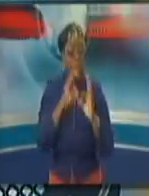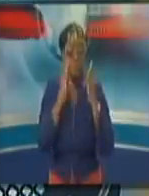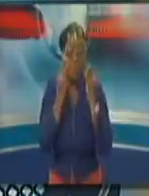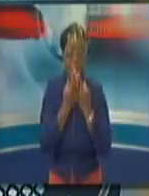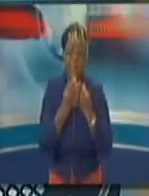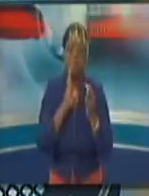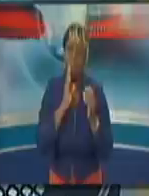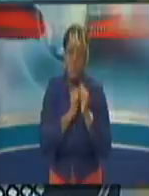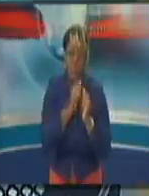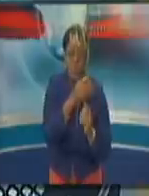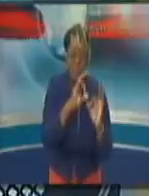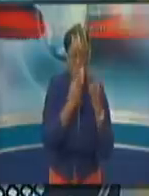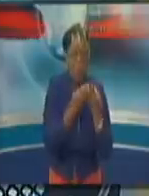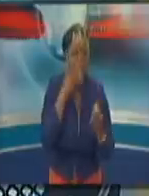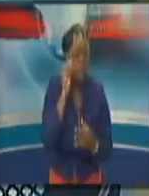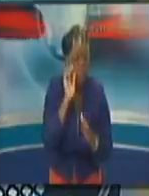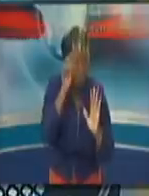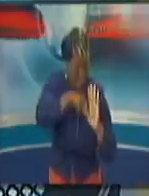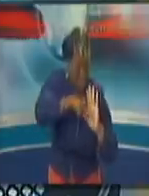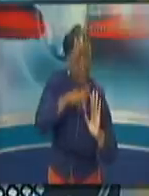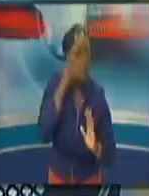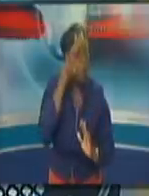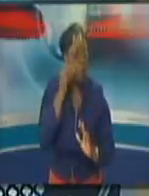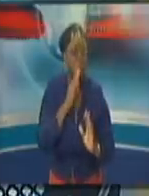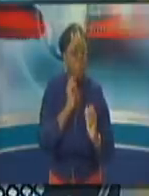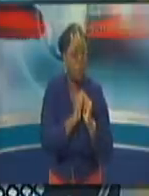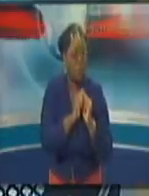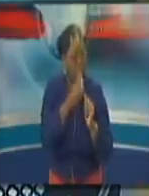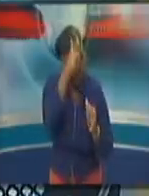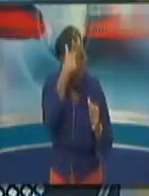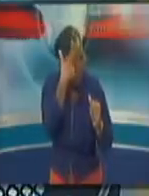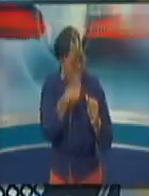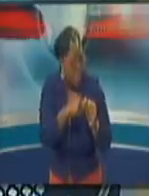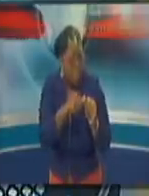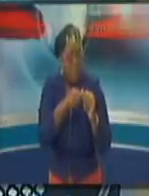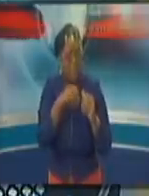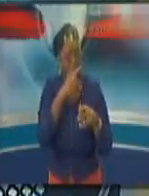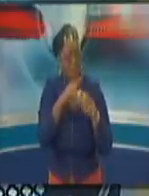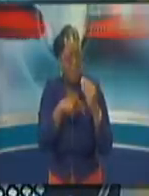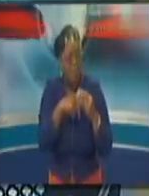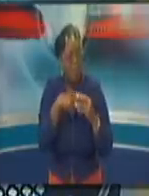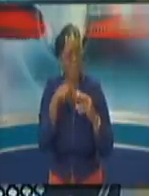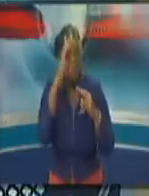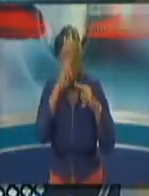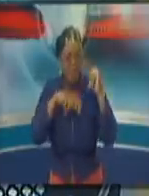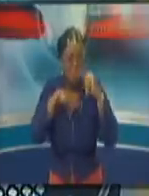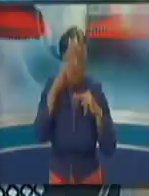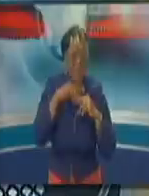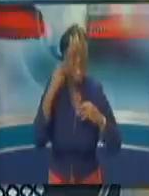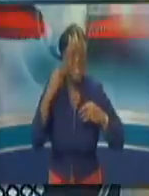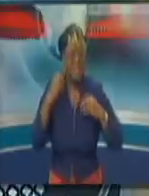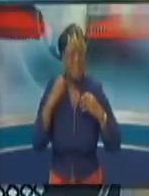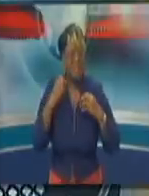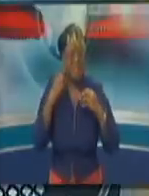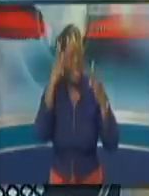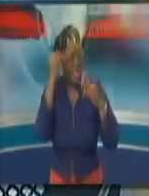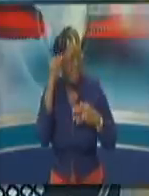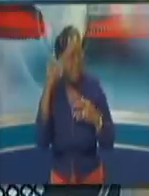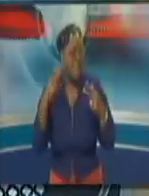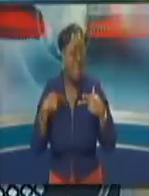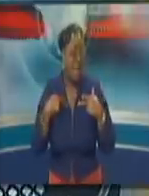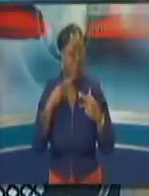can talk to them as you share those memories and, you know, laugh about the funny experiences you would have shared with that person while